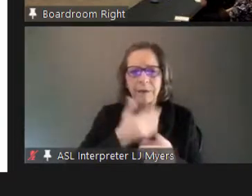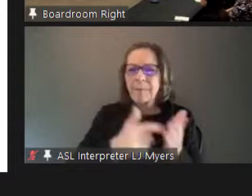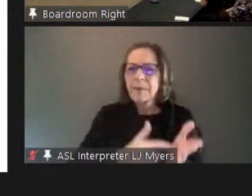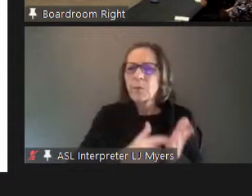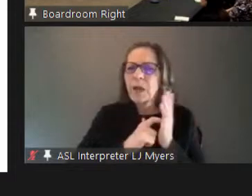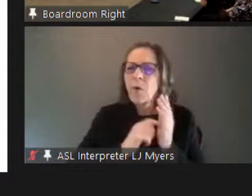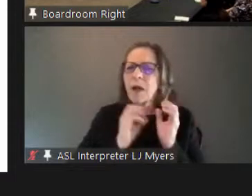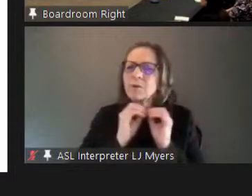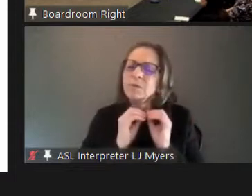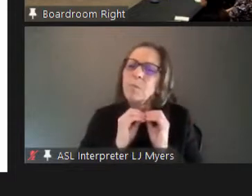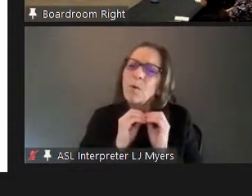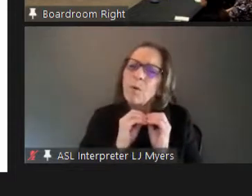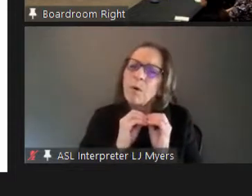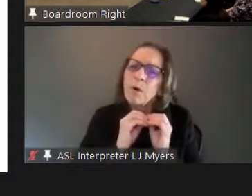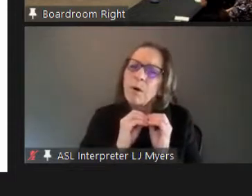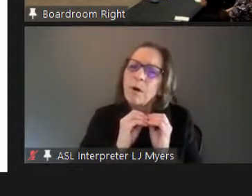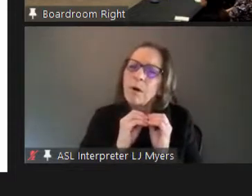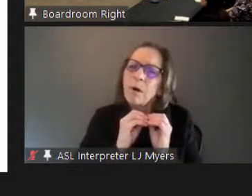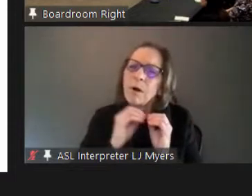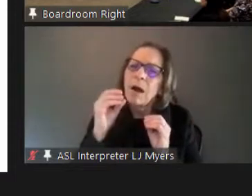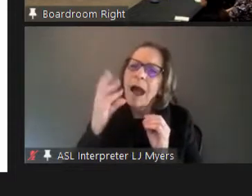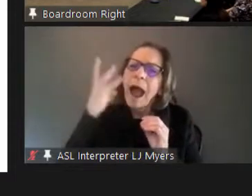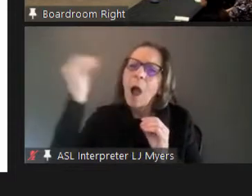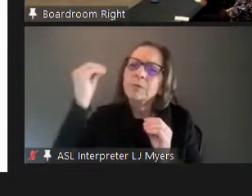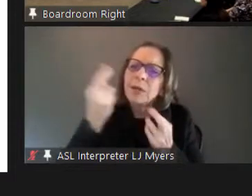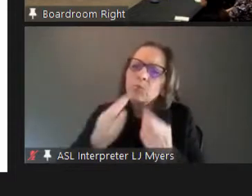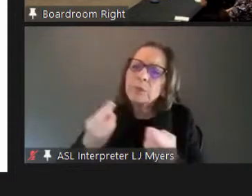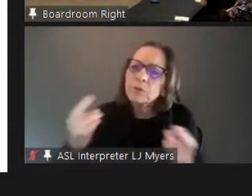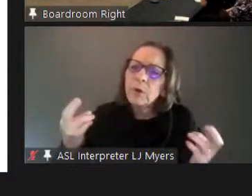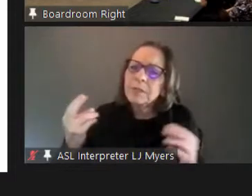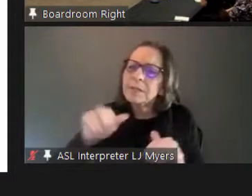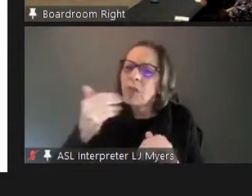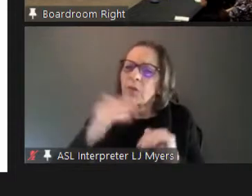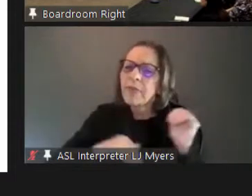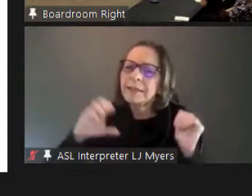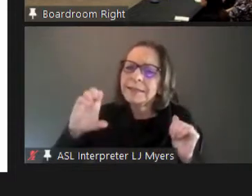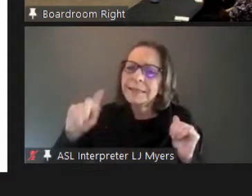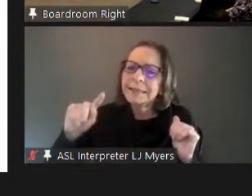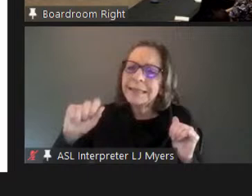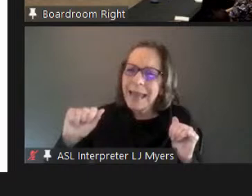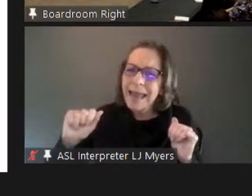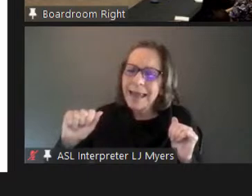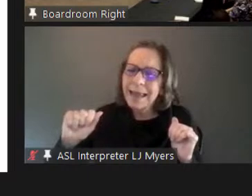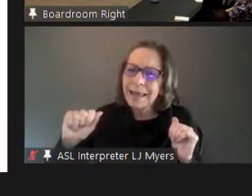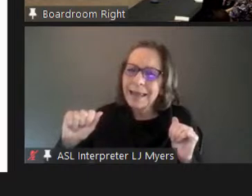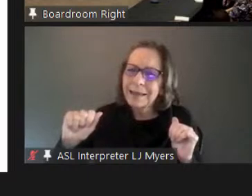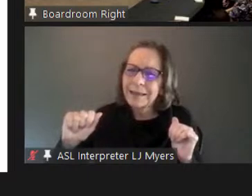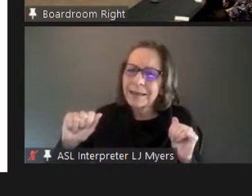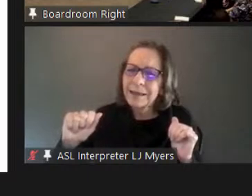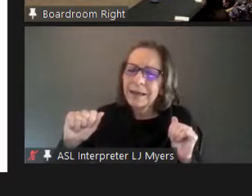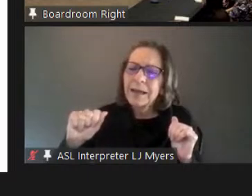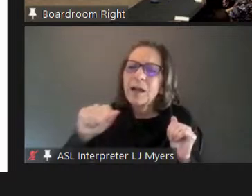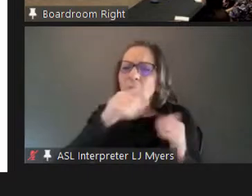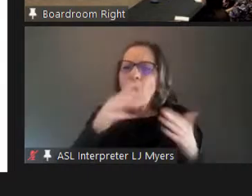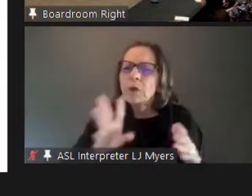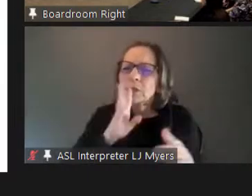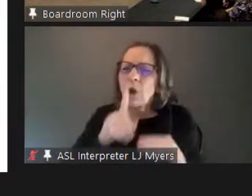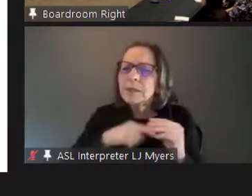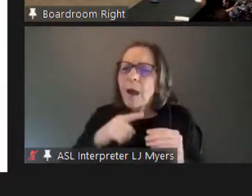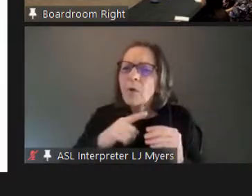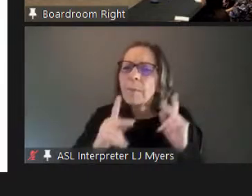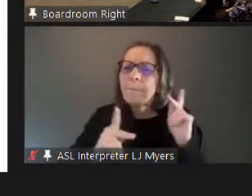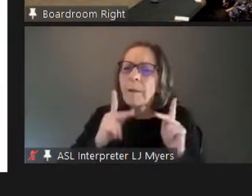more of a external resources from CTA itself, right? I think like when she talked about like public safety